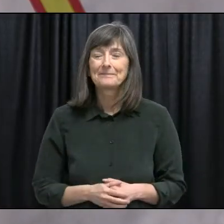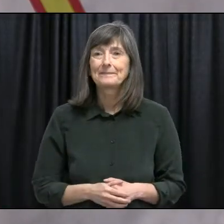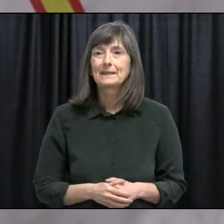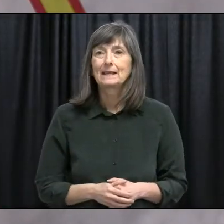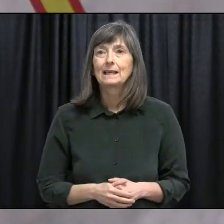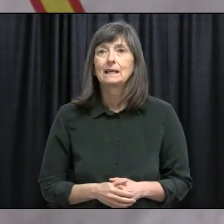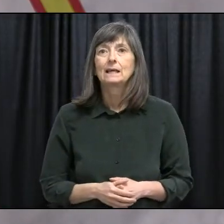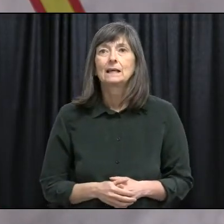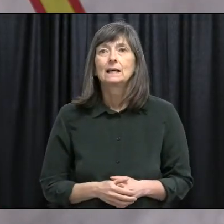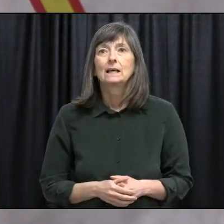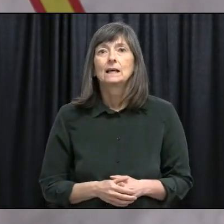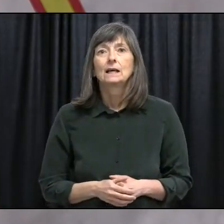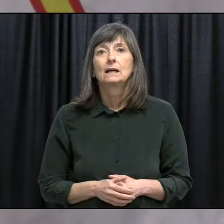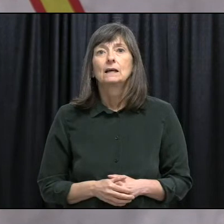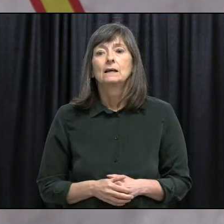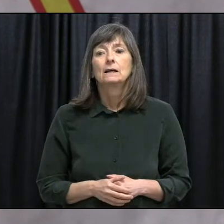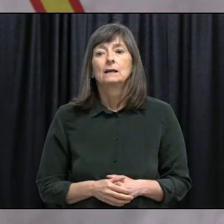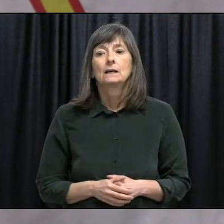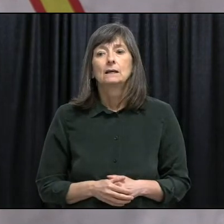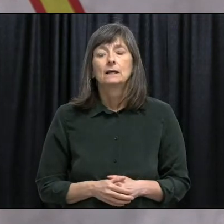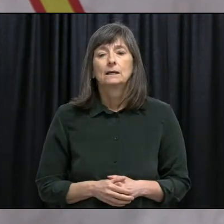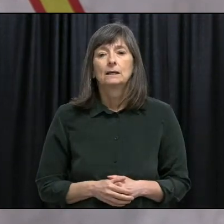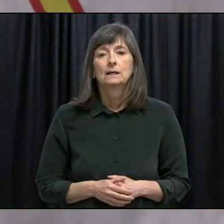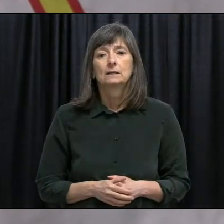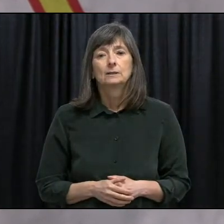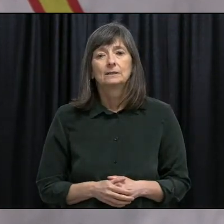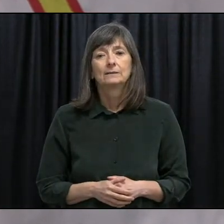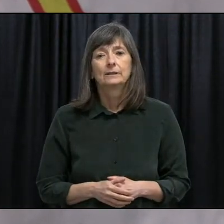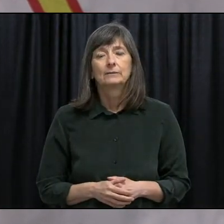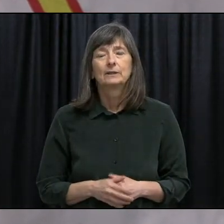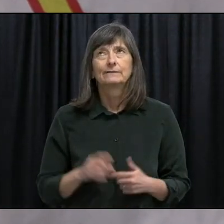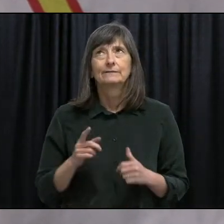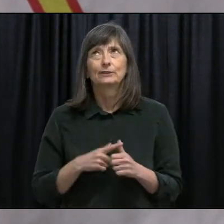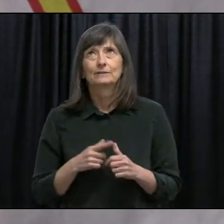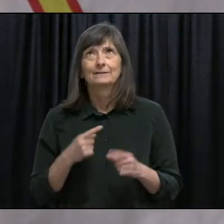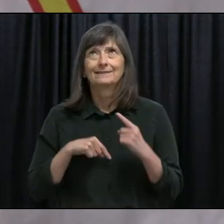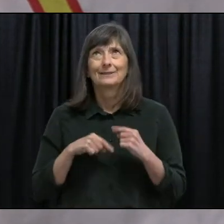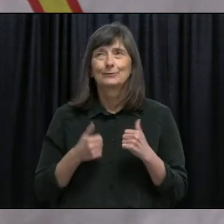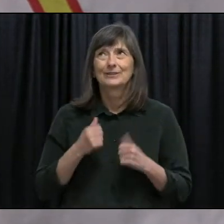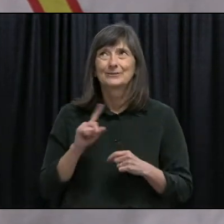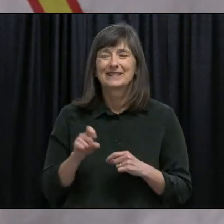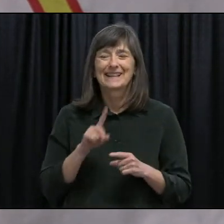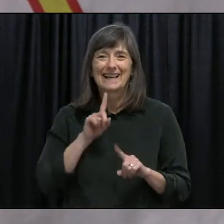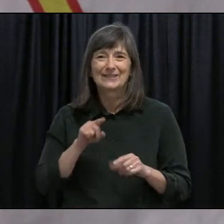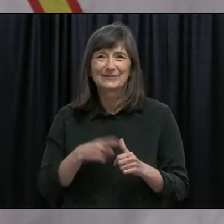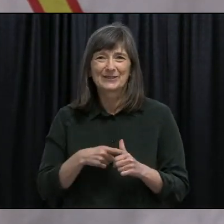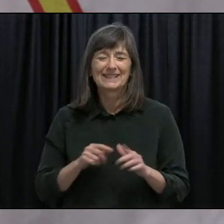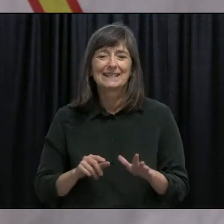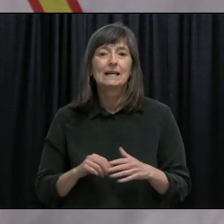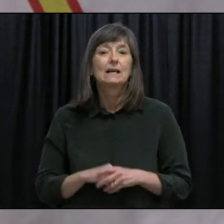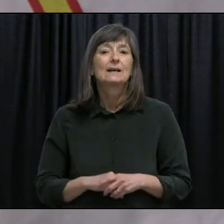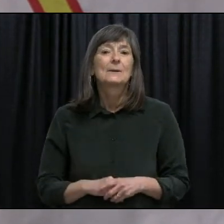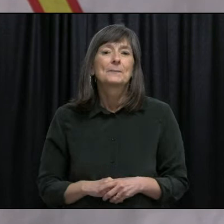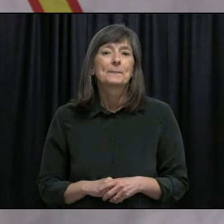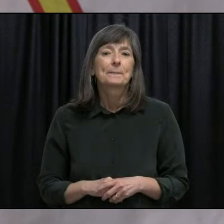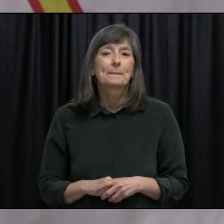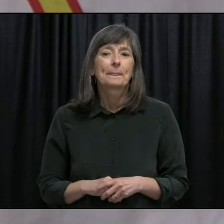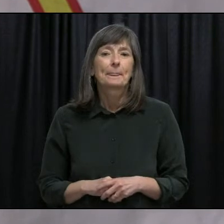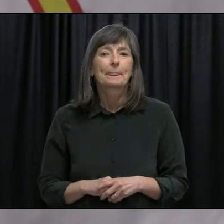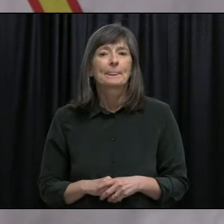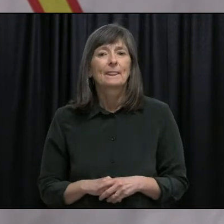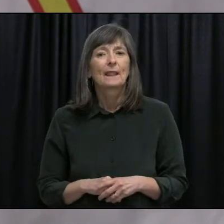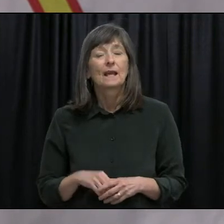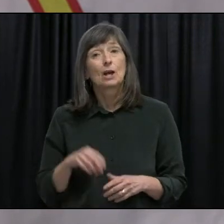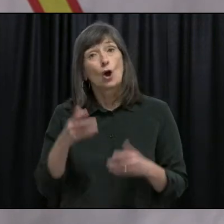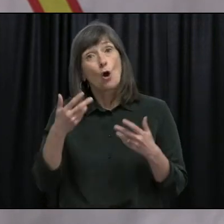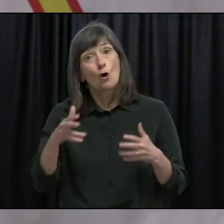So first of all, maybe I'll answer the second first. I think people need to feel,